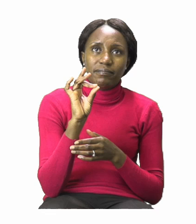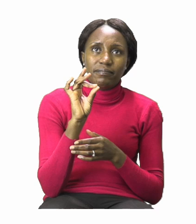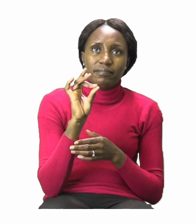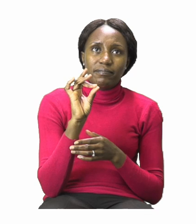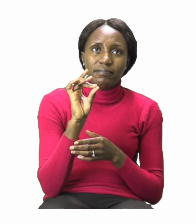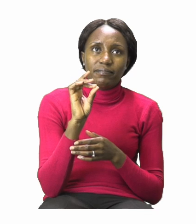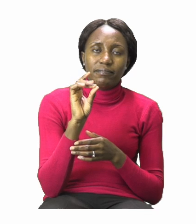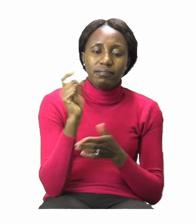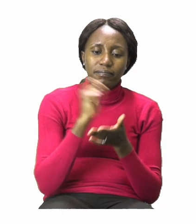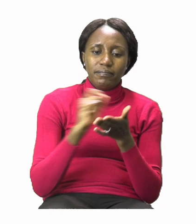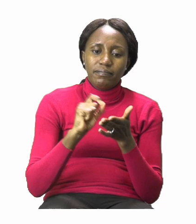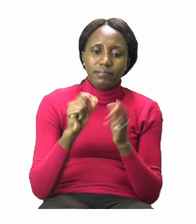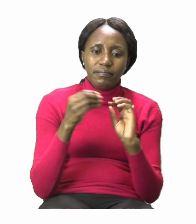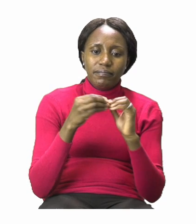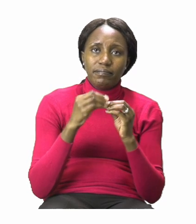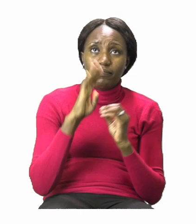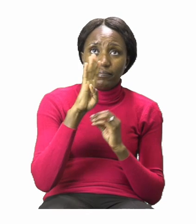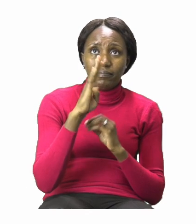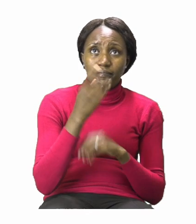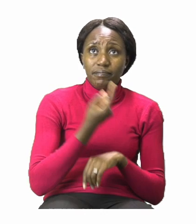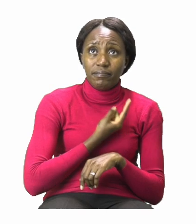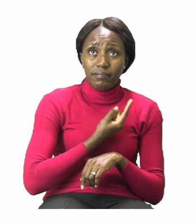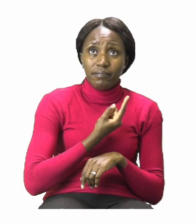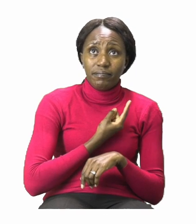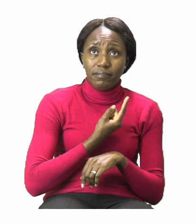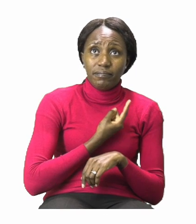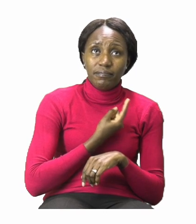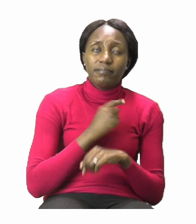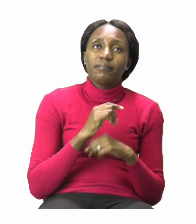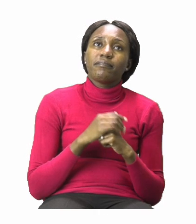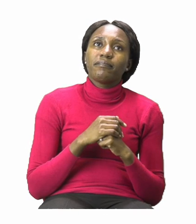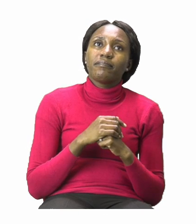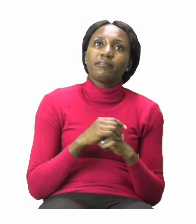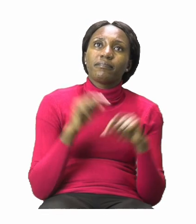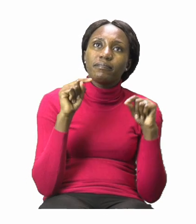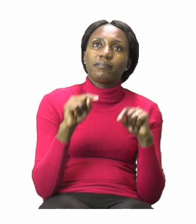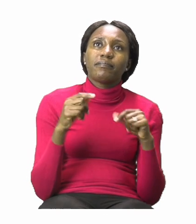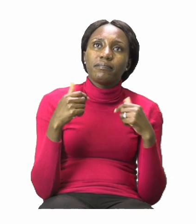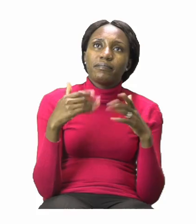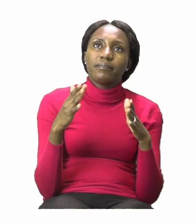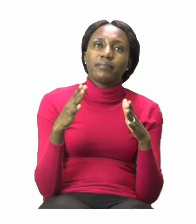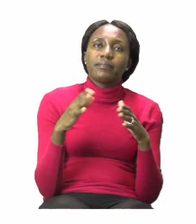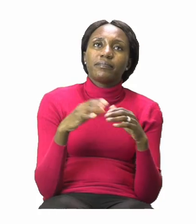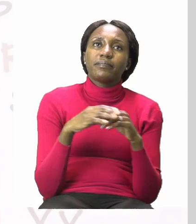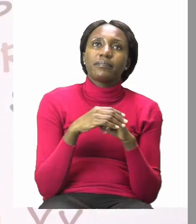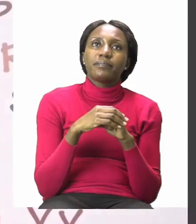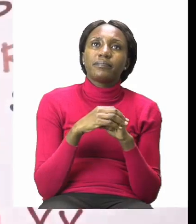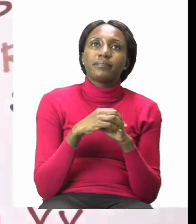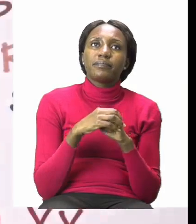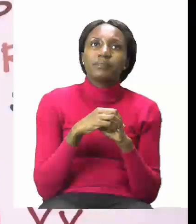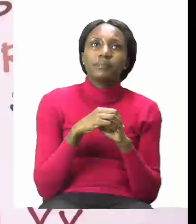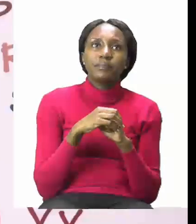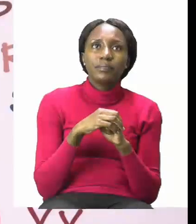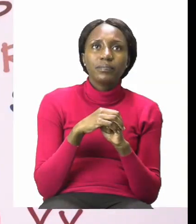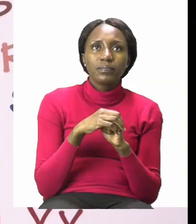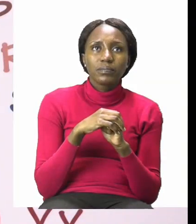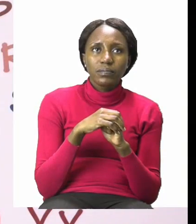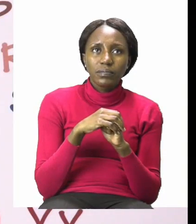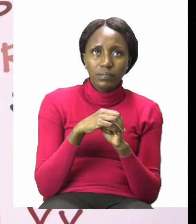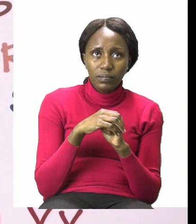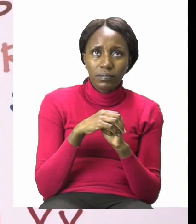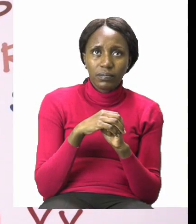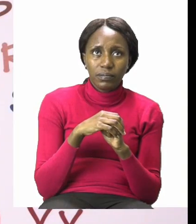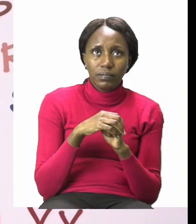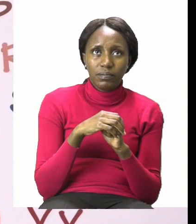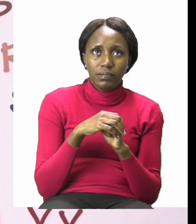the number 4. For now, let's practice tracing together. Let's take a look. So, we